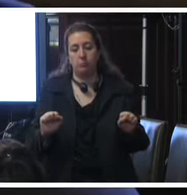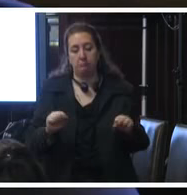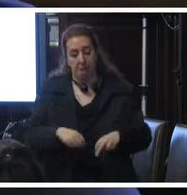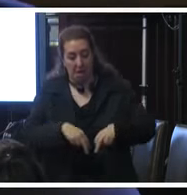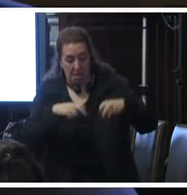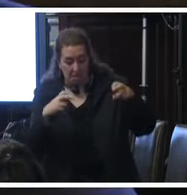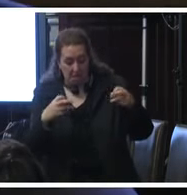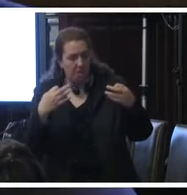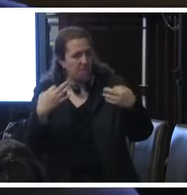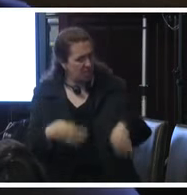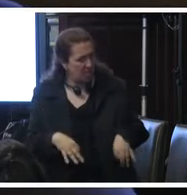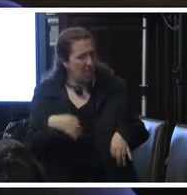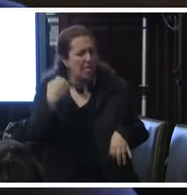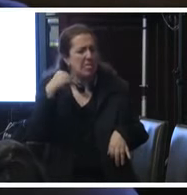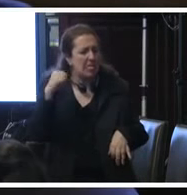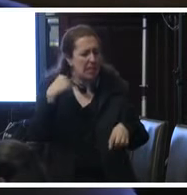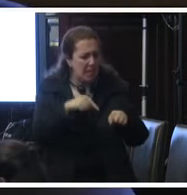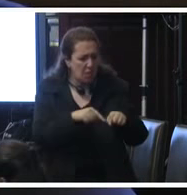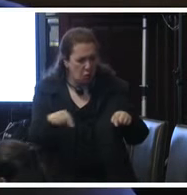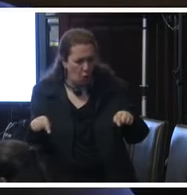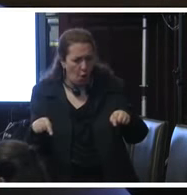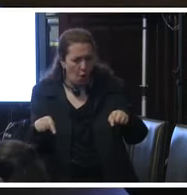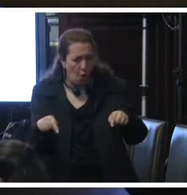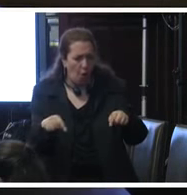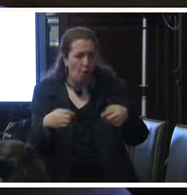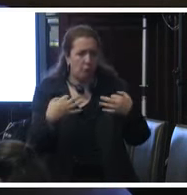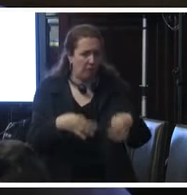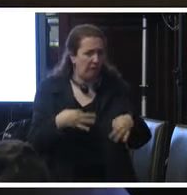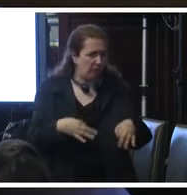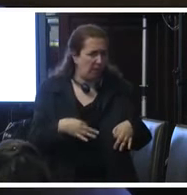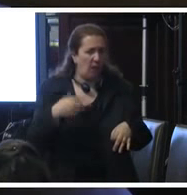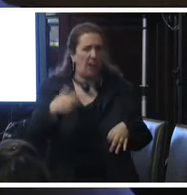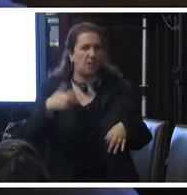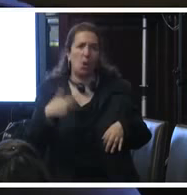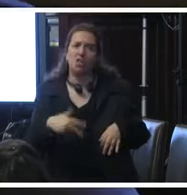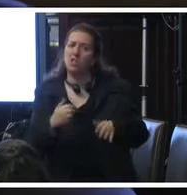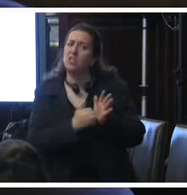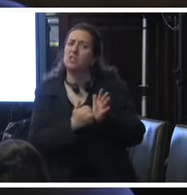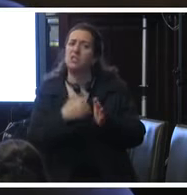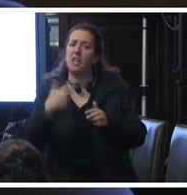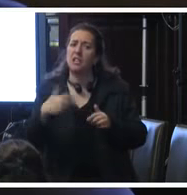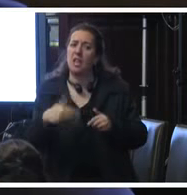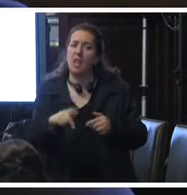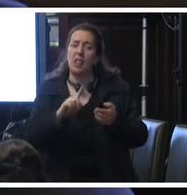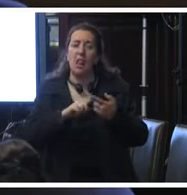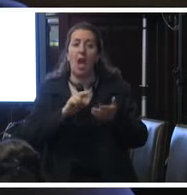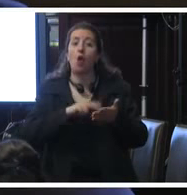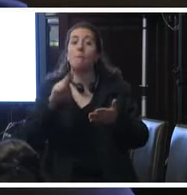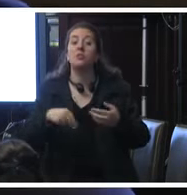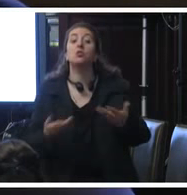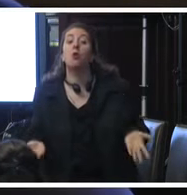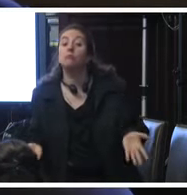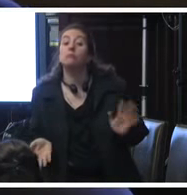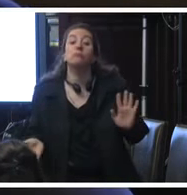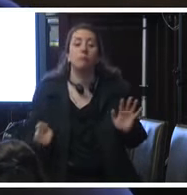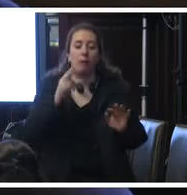so that we can analyze whether those are types of crime that violate Article 13 of the Convention or other articles,